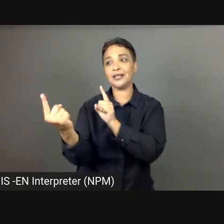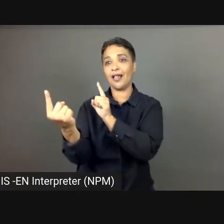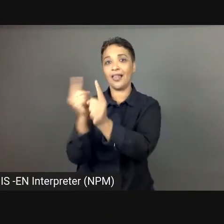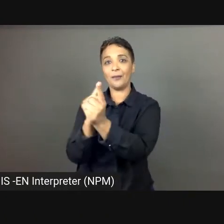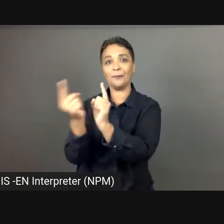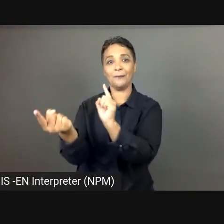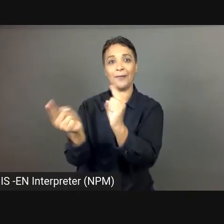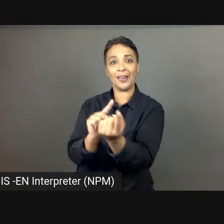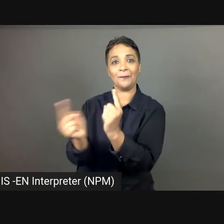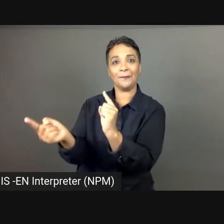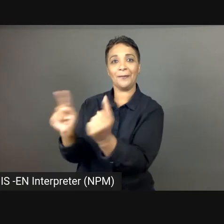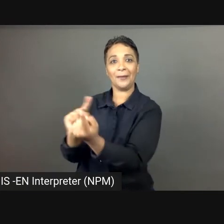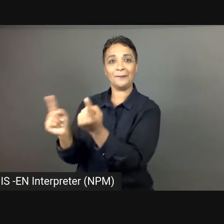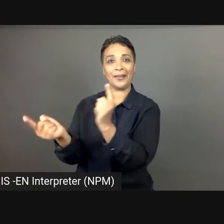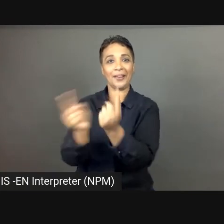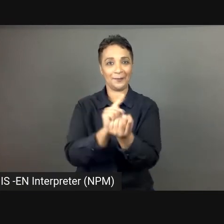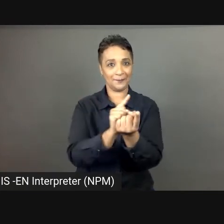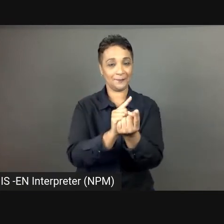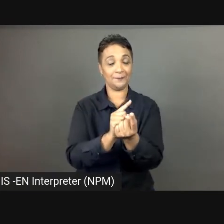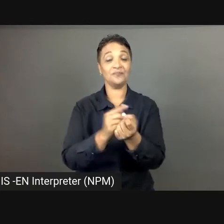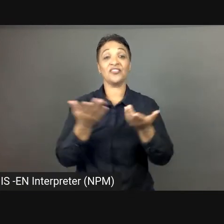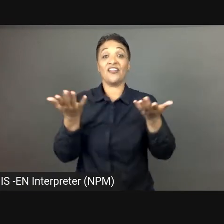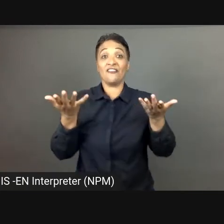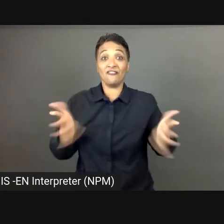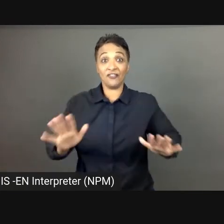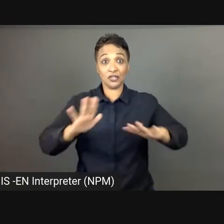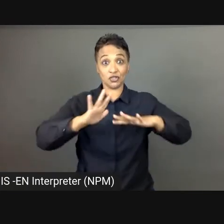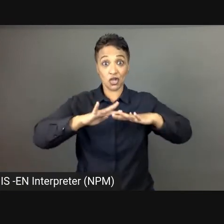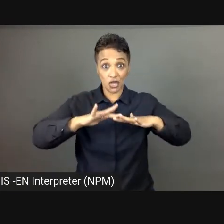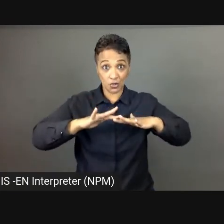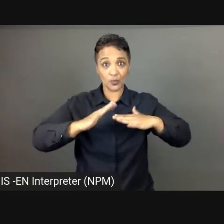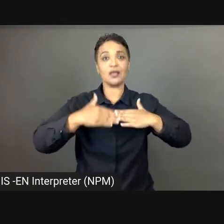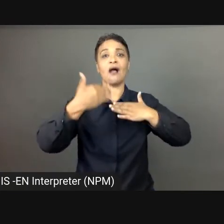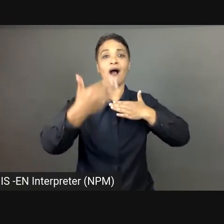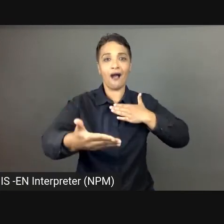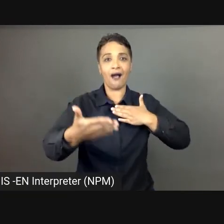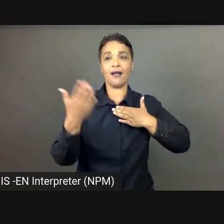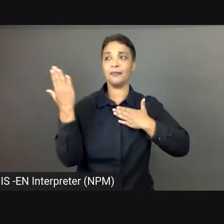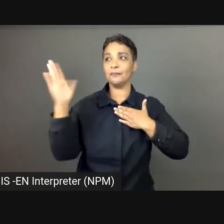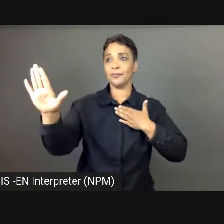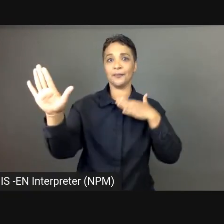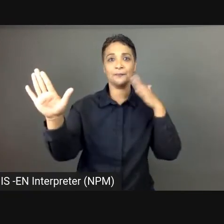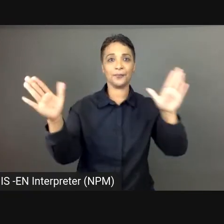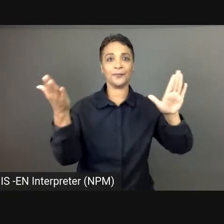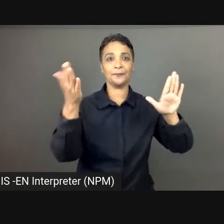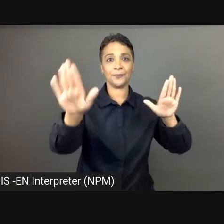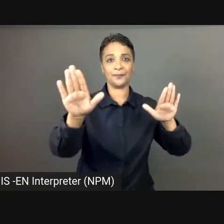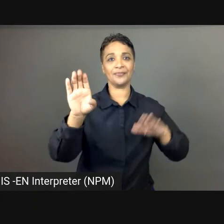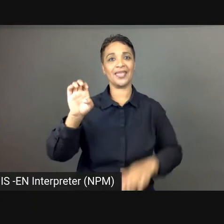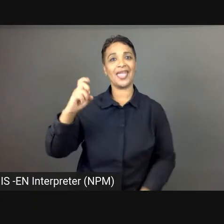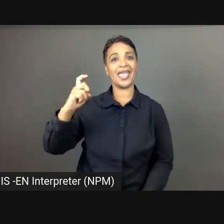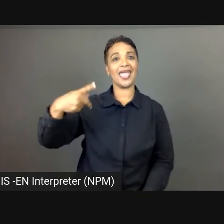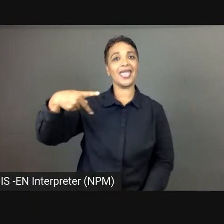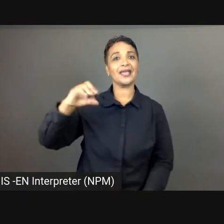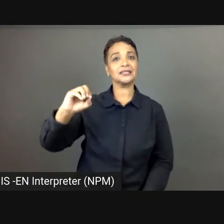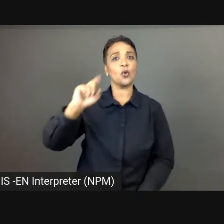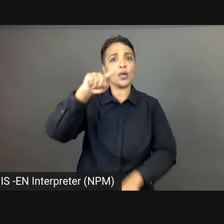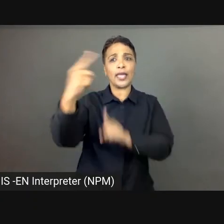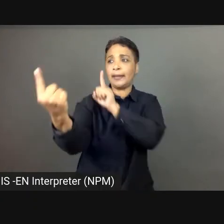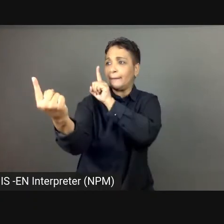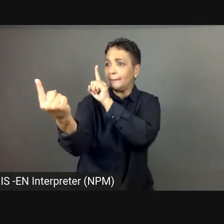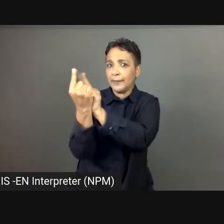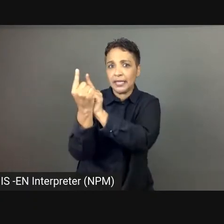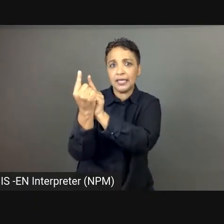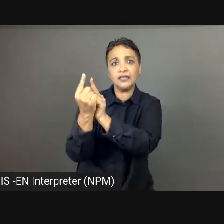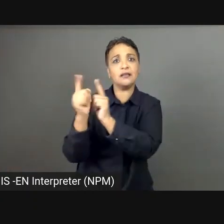will be followed by the expo booths, an opportunity to talk directly to CHS Alliance